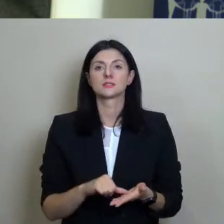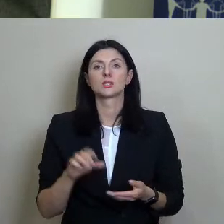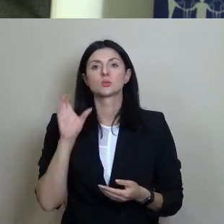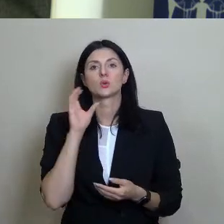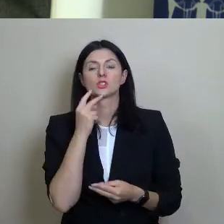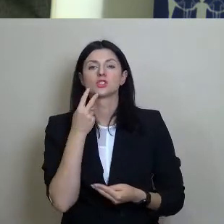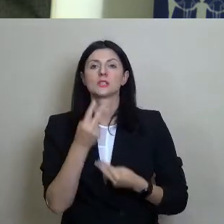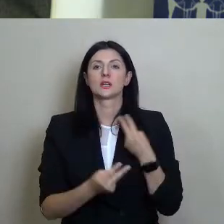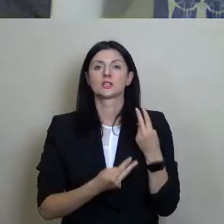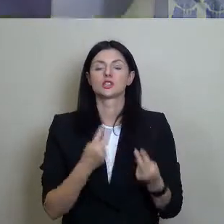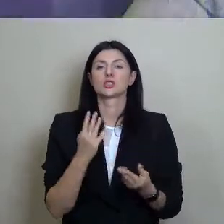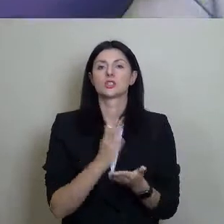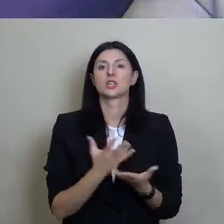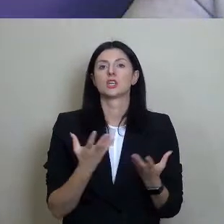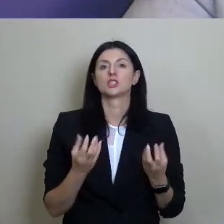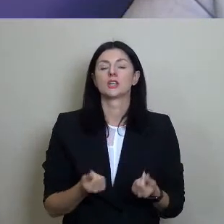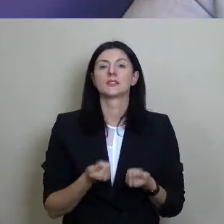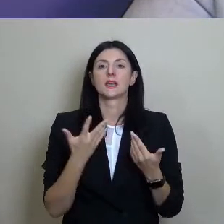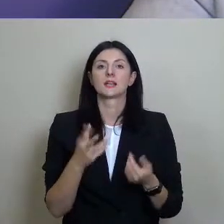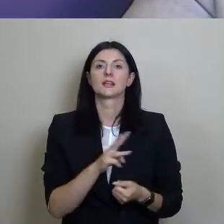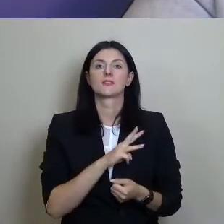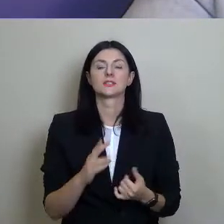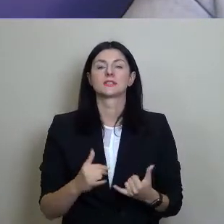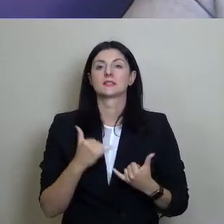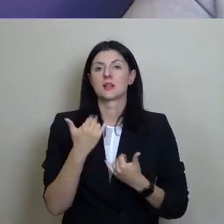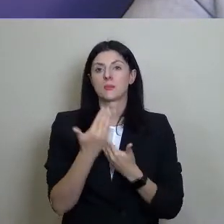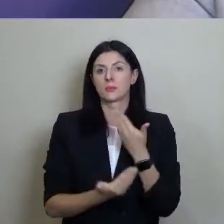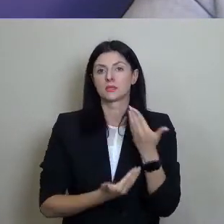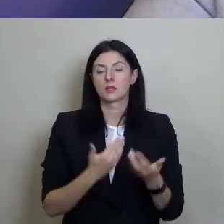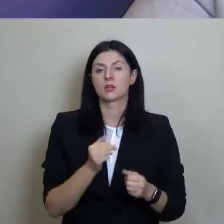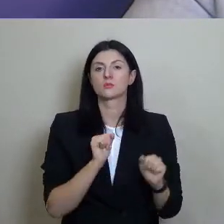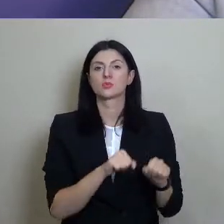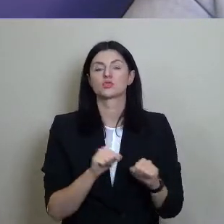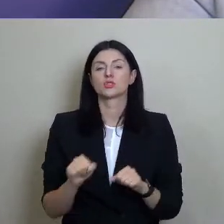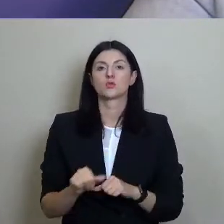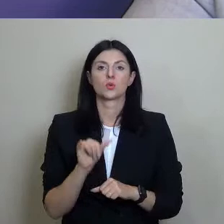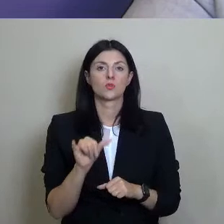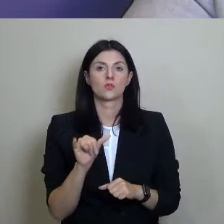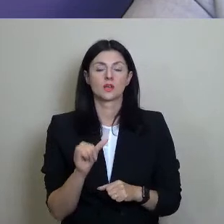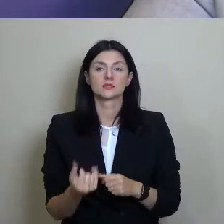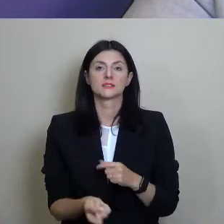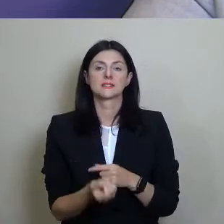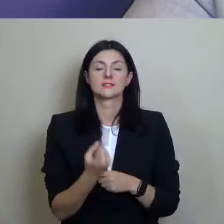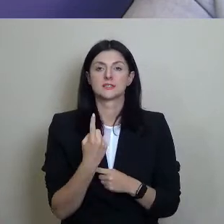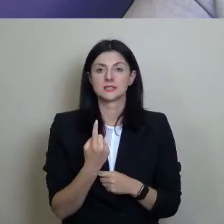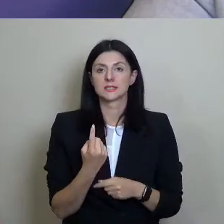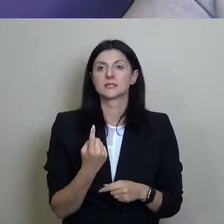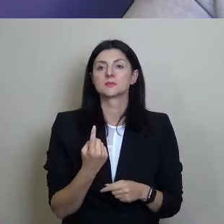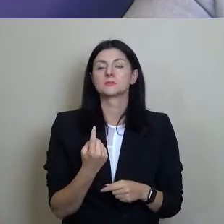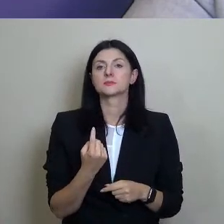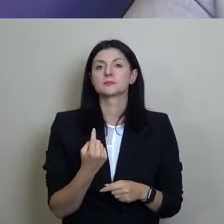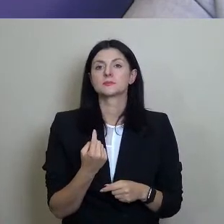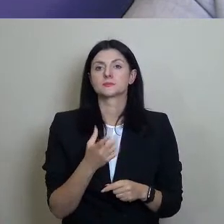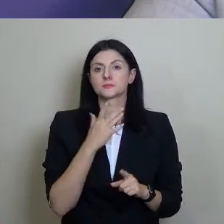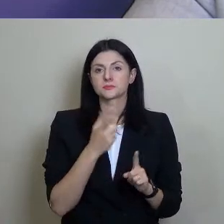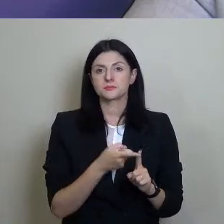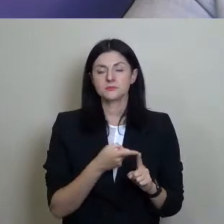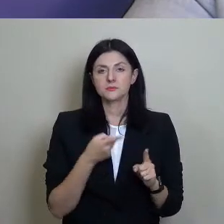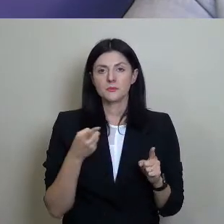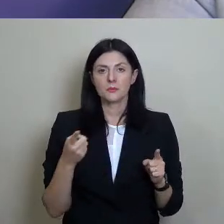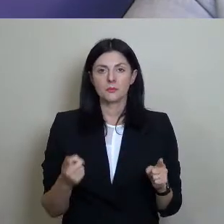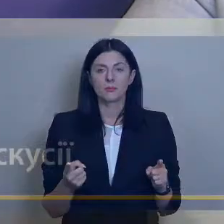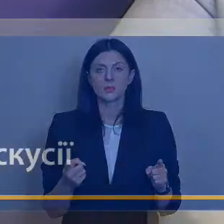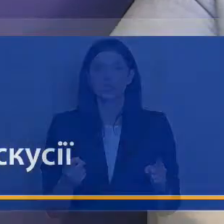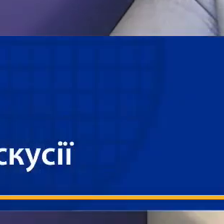Esteemed participants, viewers and listeners, we have a couple of minutes for questions. Maybe you have